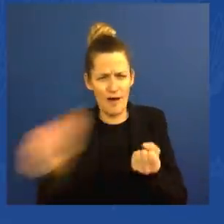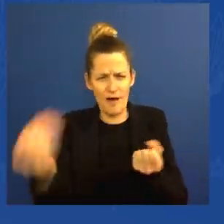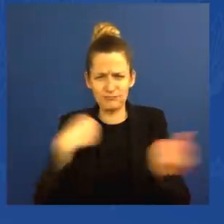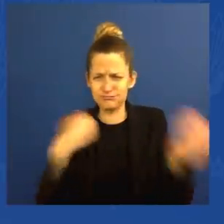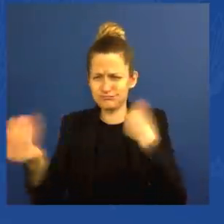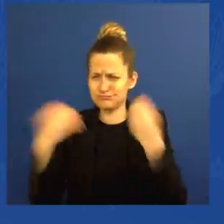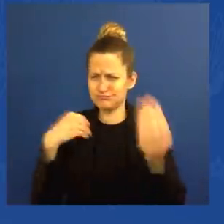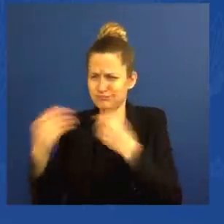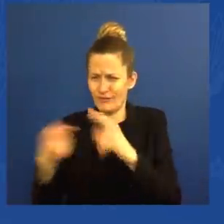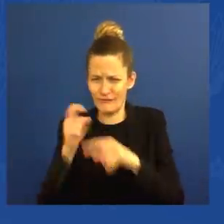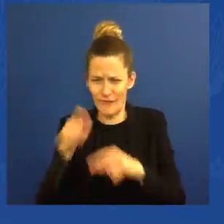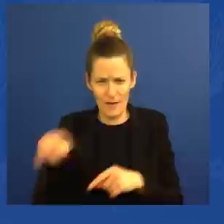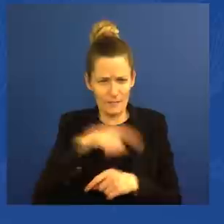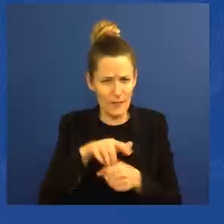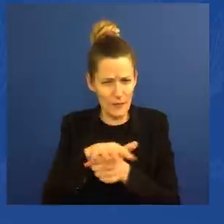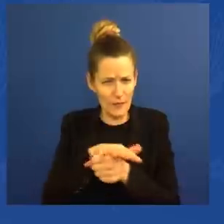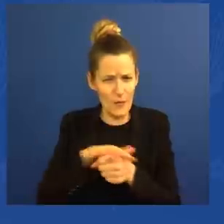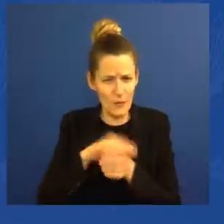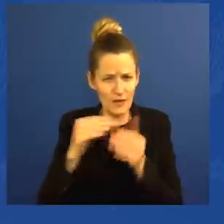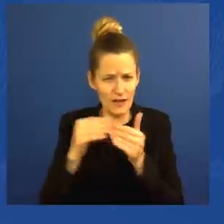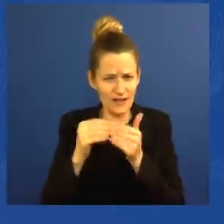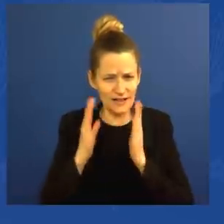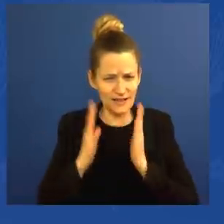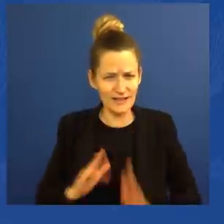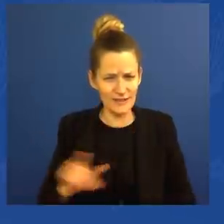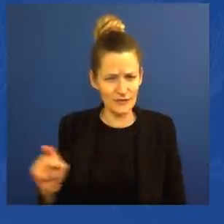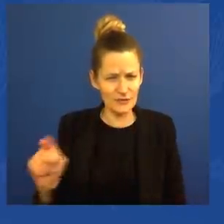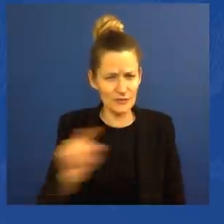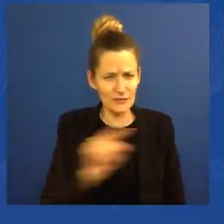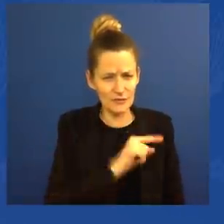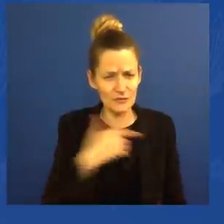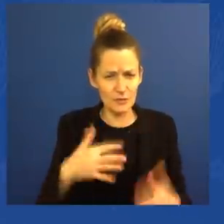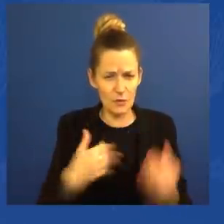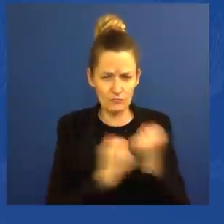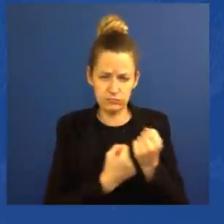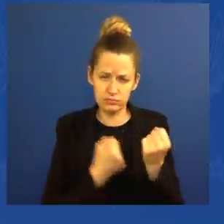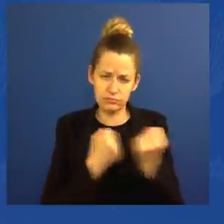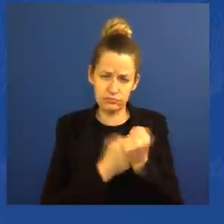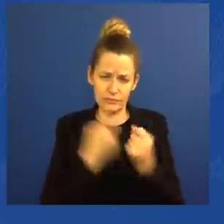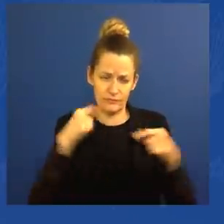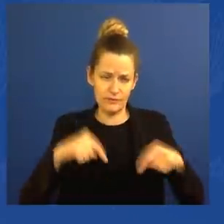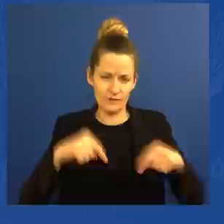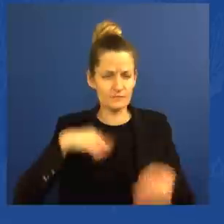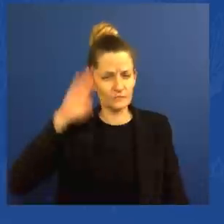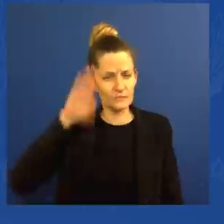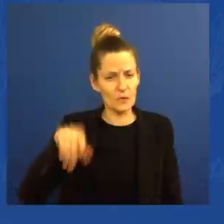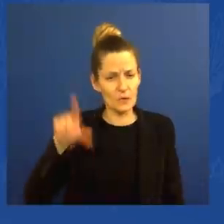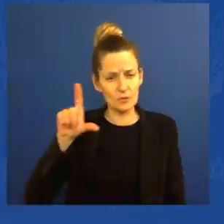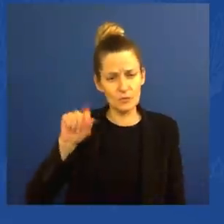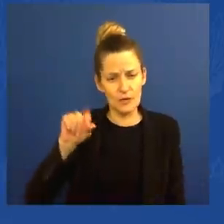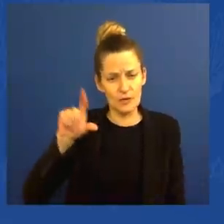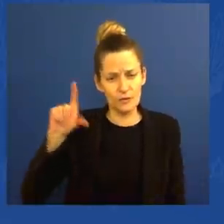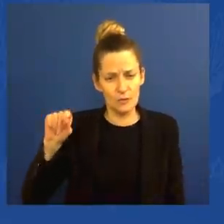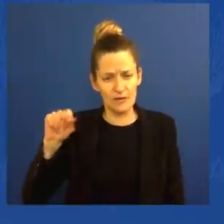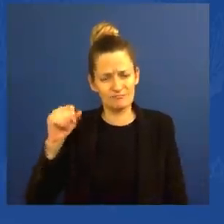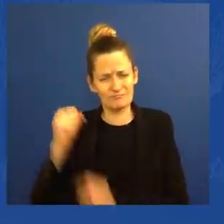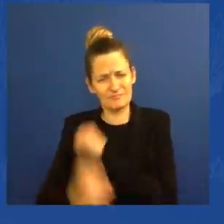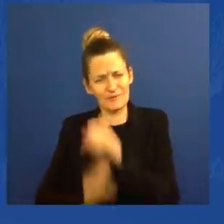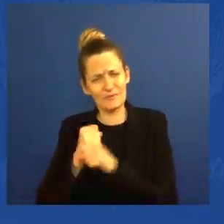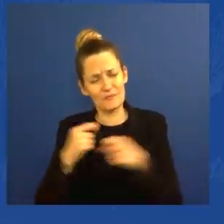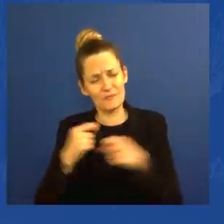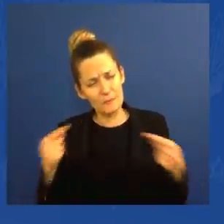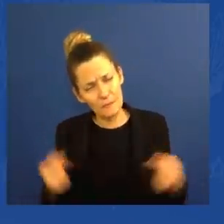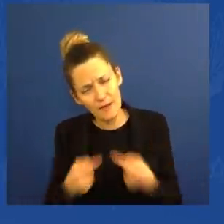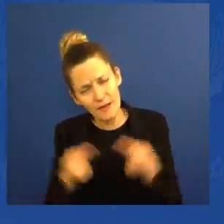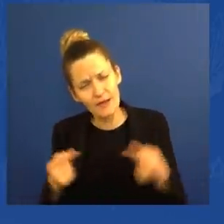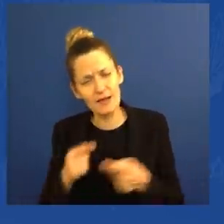2020. The pain, the disruption, the stress of your local budgets requiring you to lay off cops, firefighters,